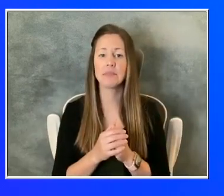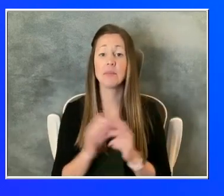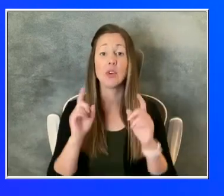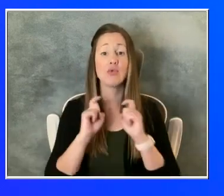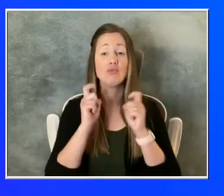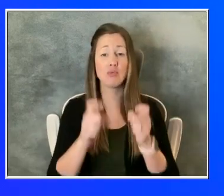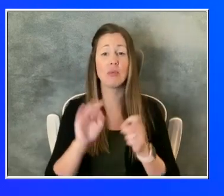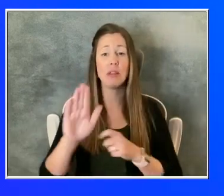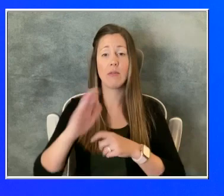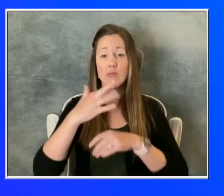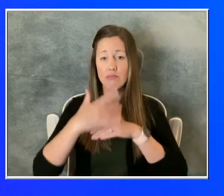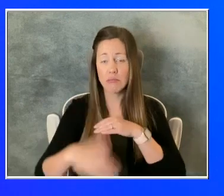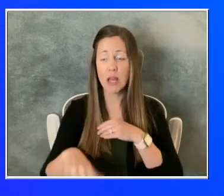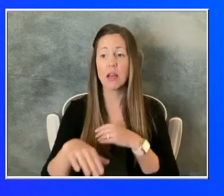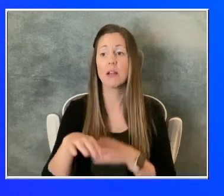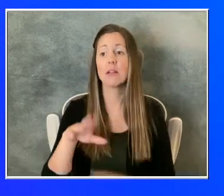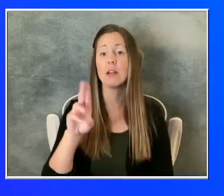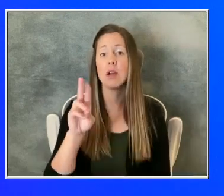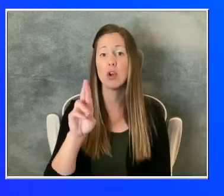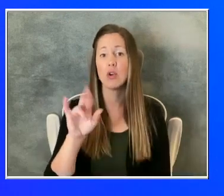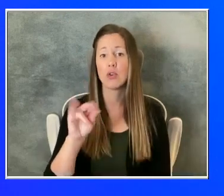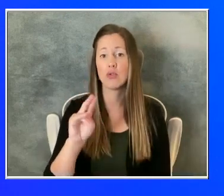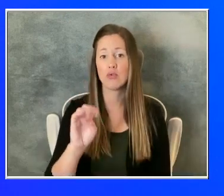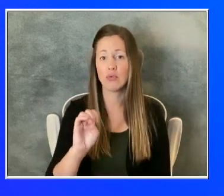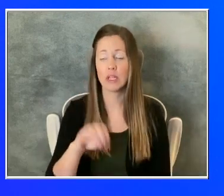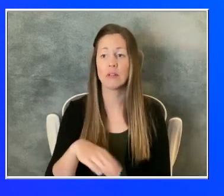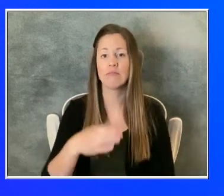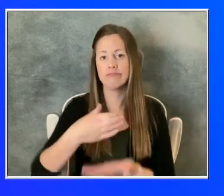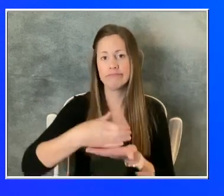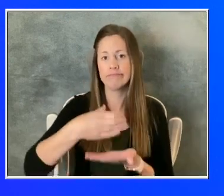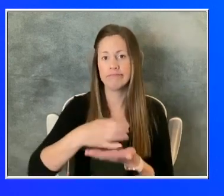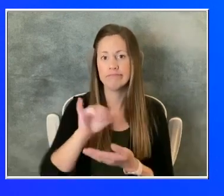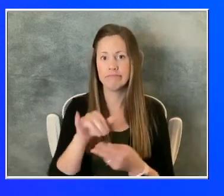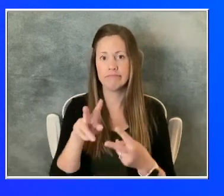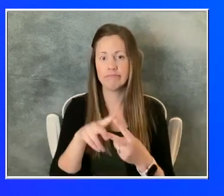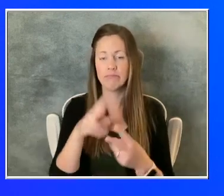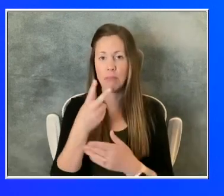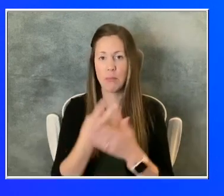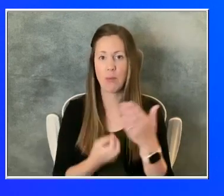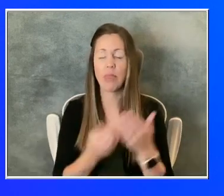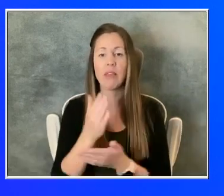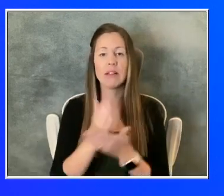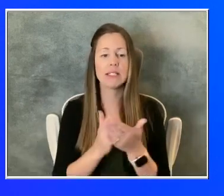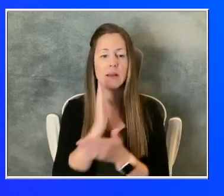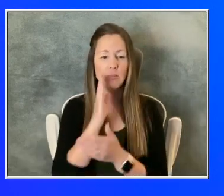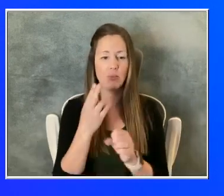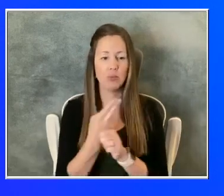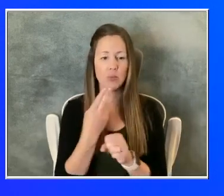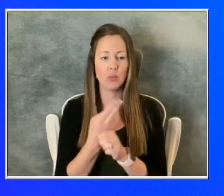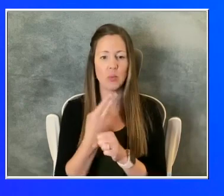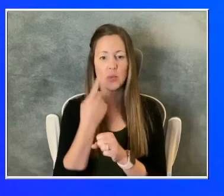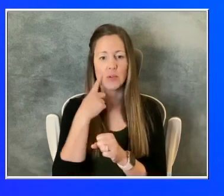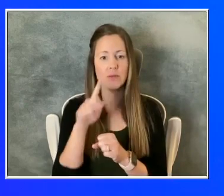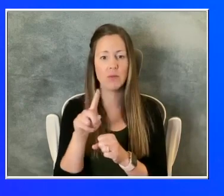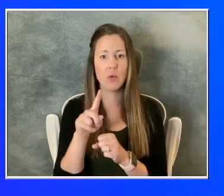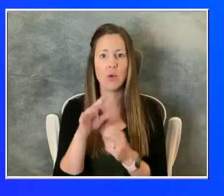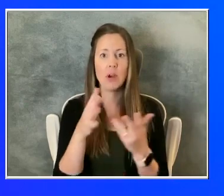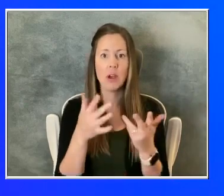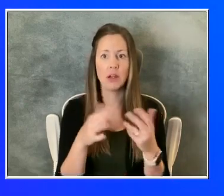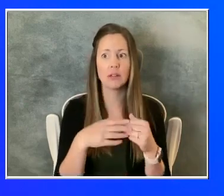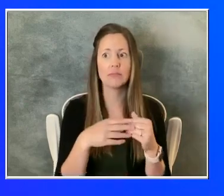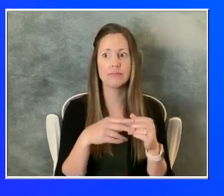specimen. Some of those blood and urine specimen will be used to extract genetic